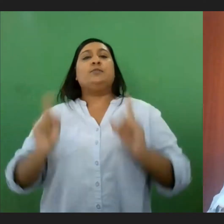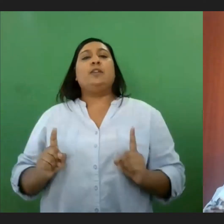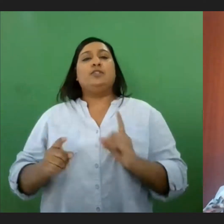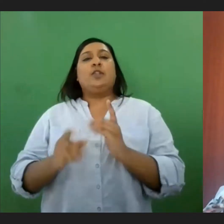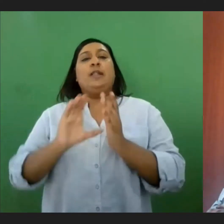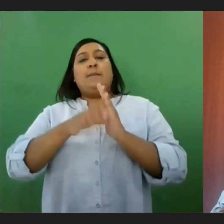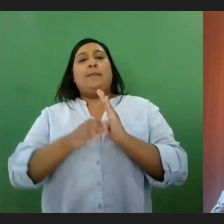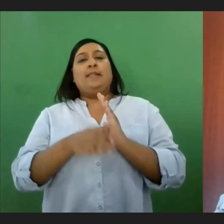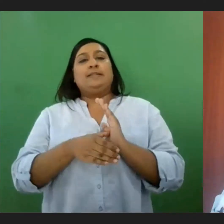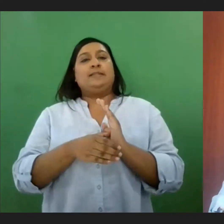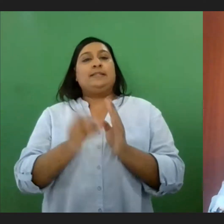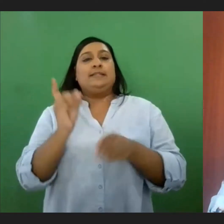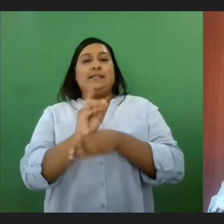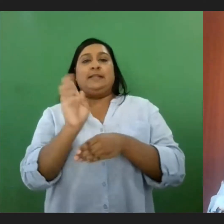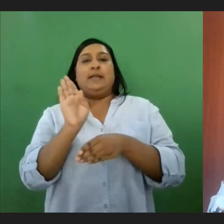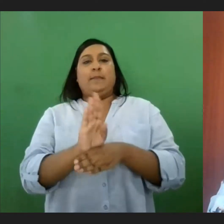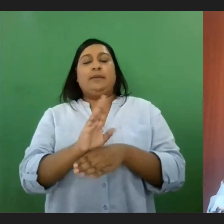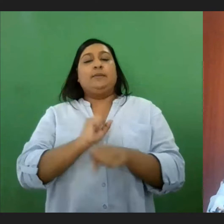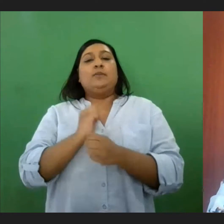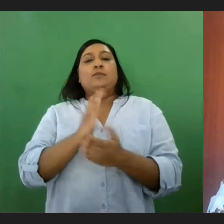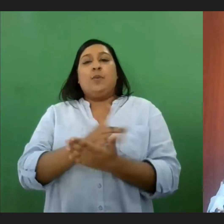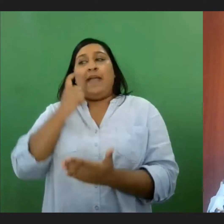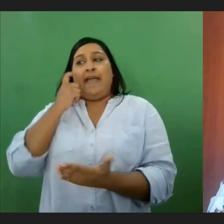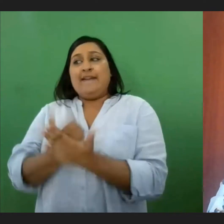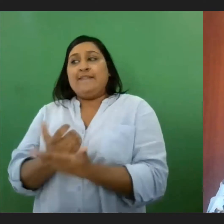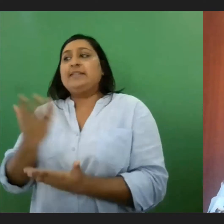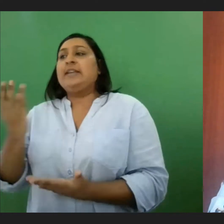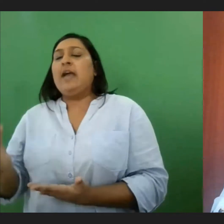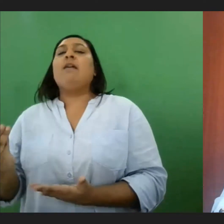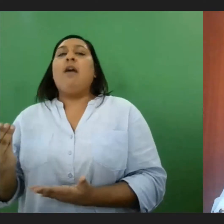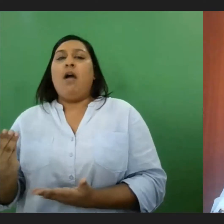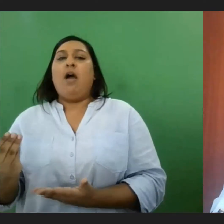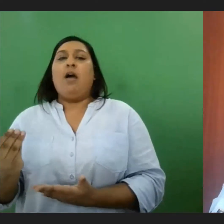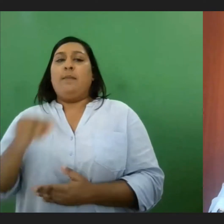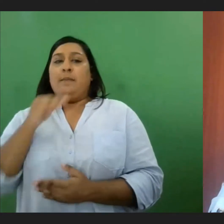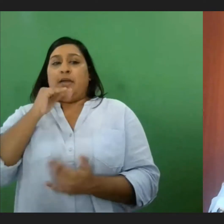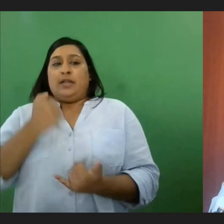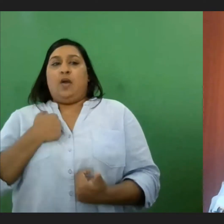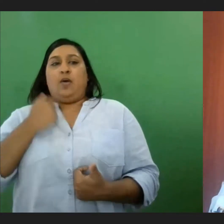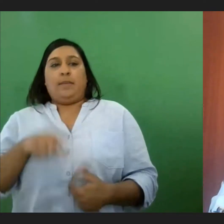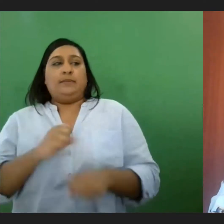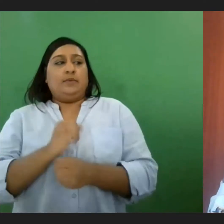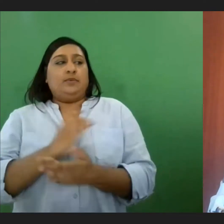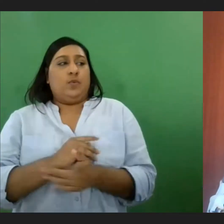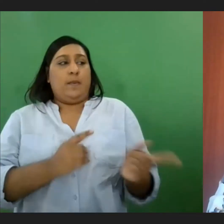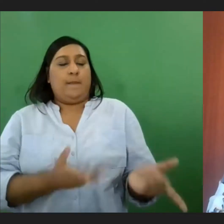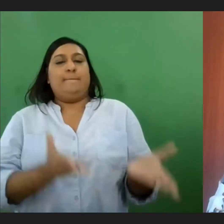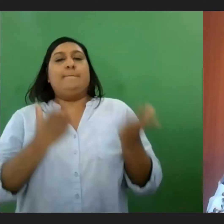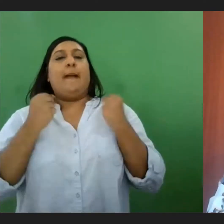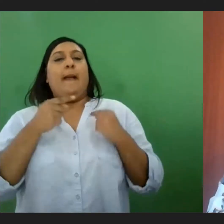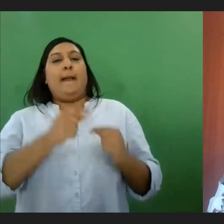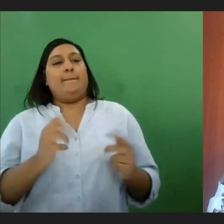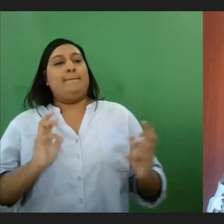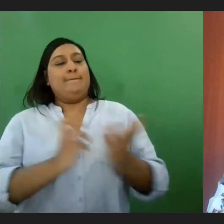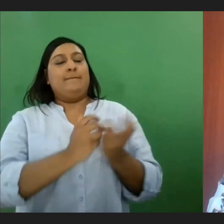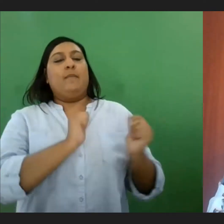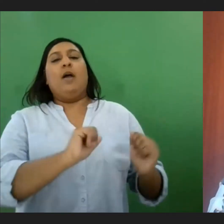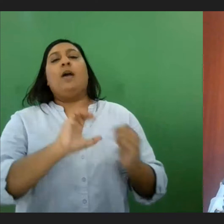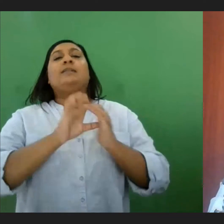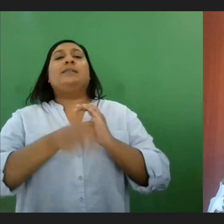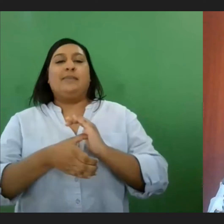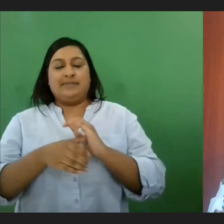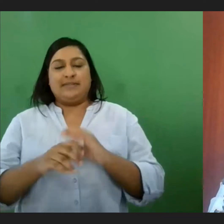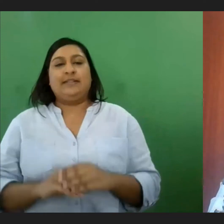develop evidence-based and appropriate interventions and support. The recommendations of the